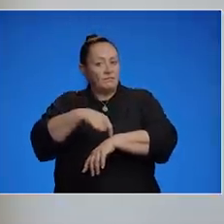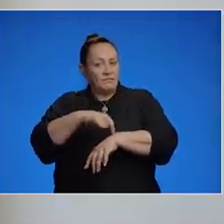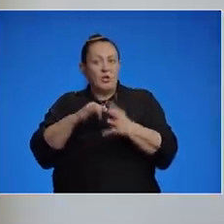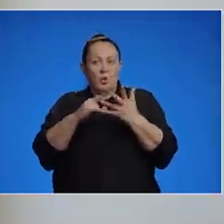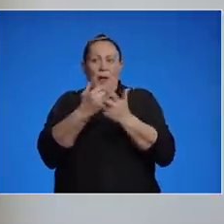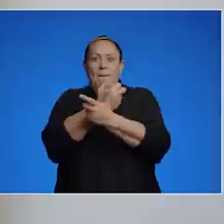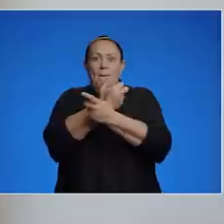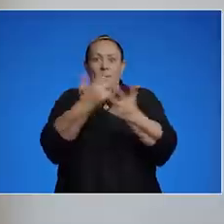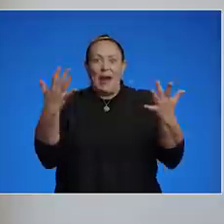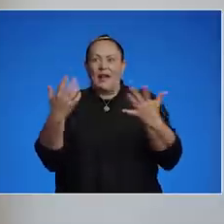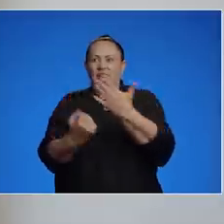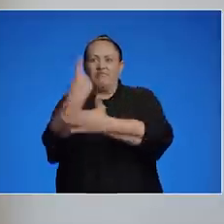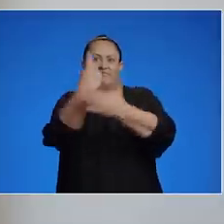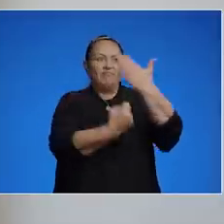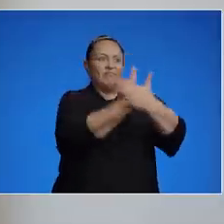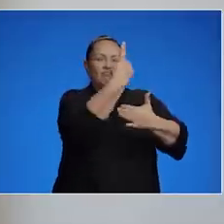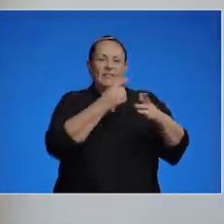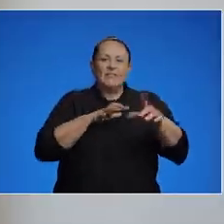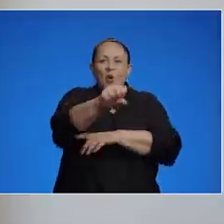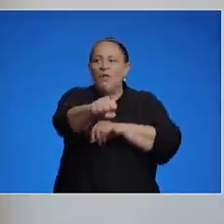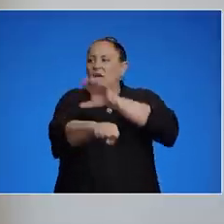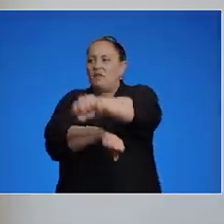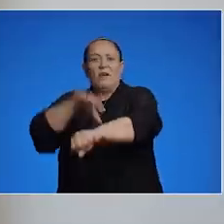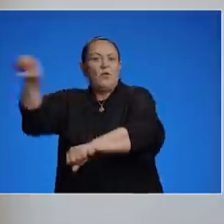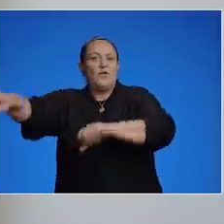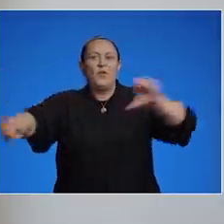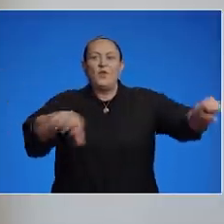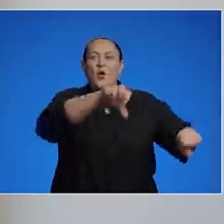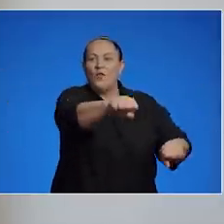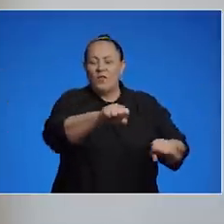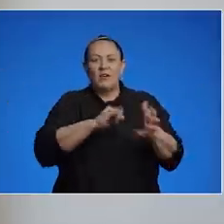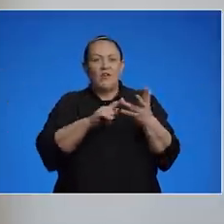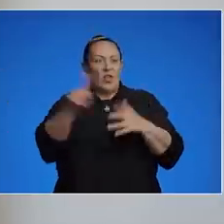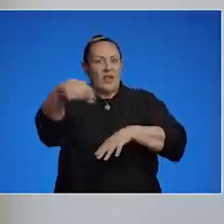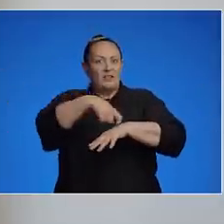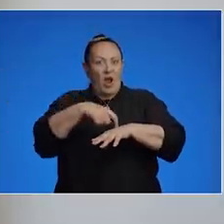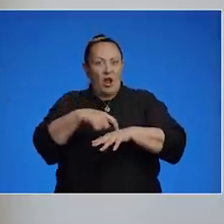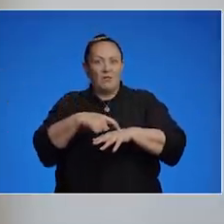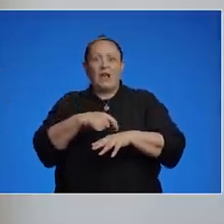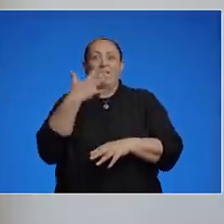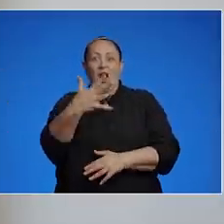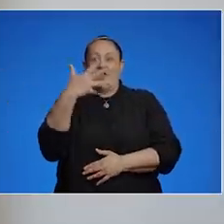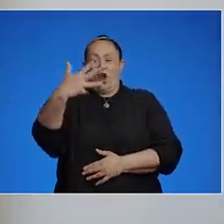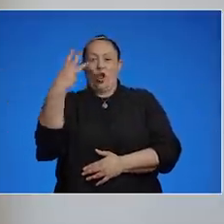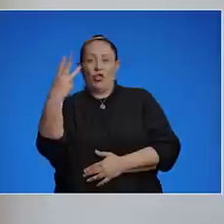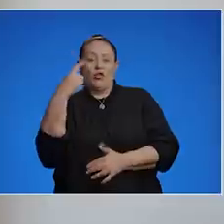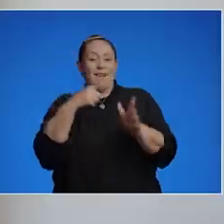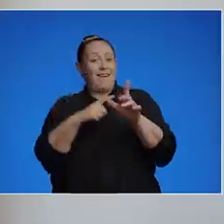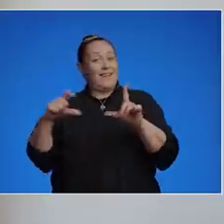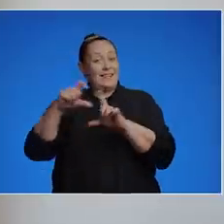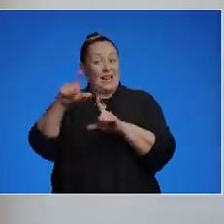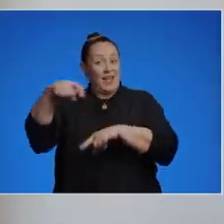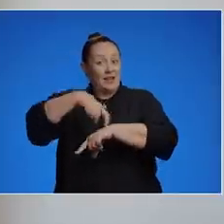that in fact there had been several barbarian invasions. And when the Lombards were coming in, in 593